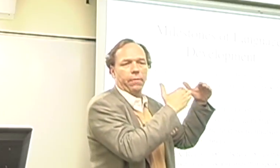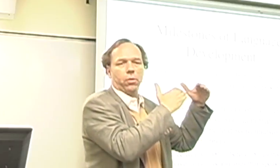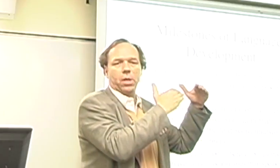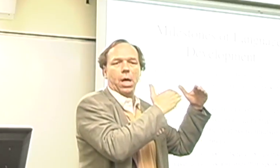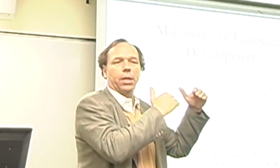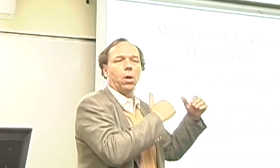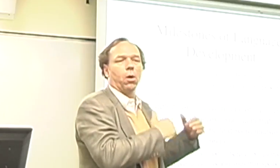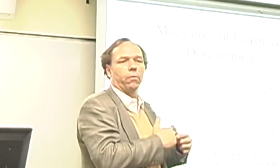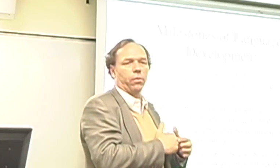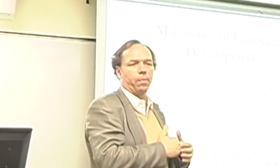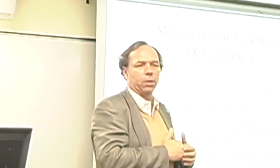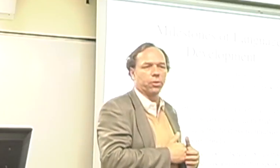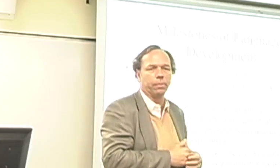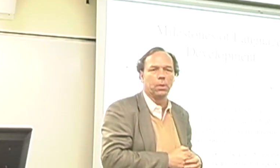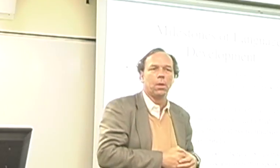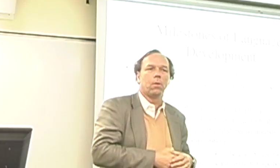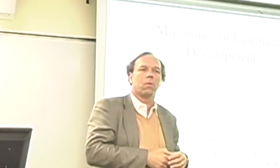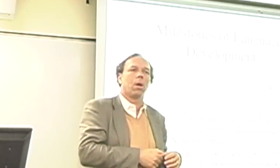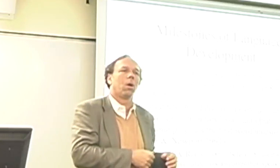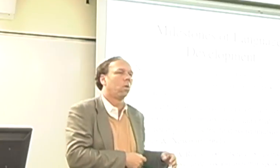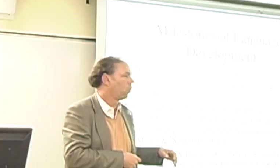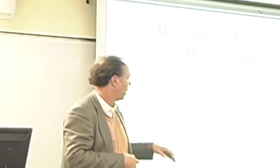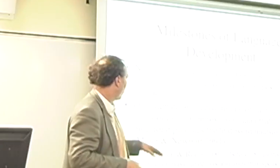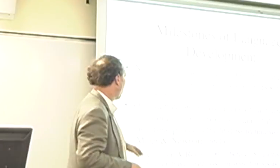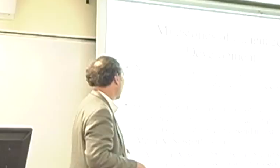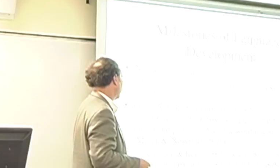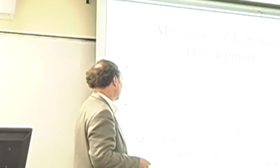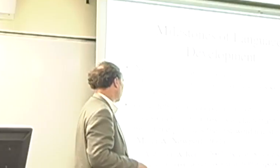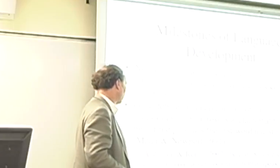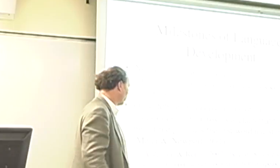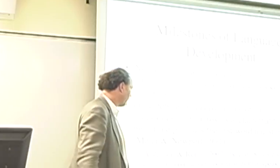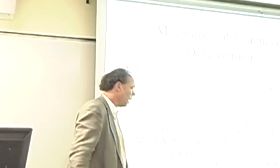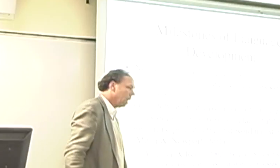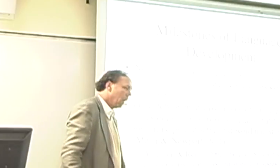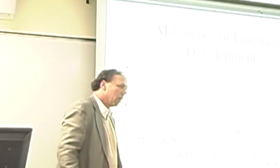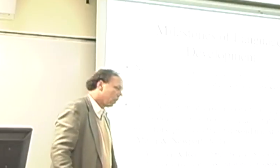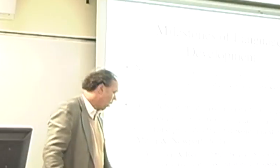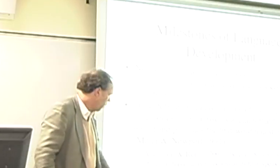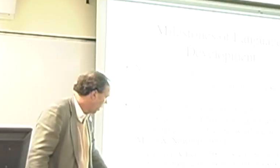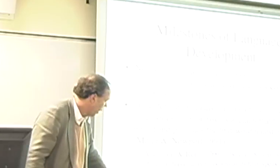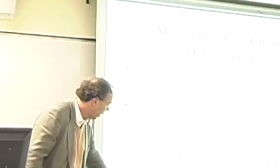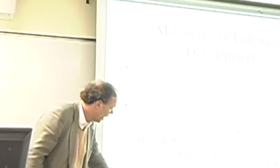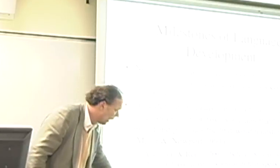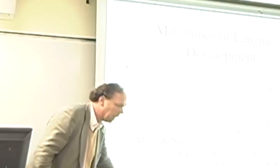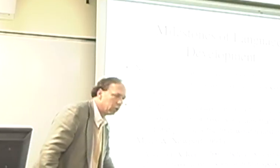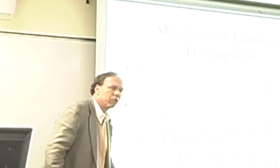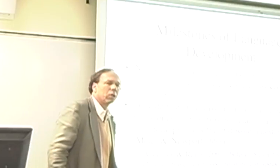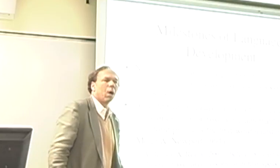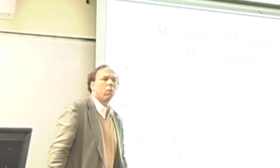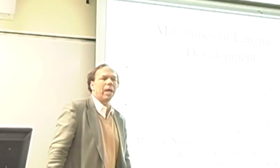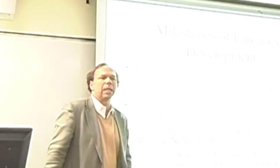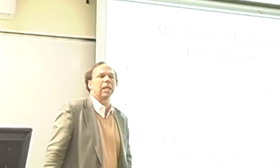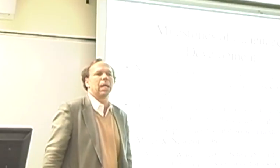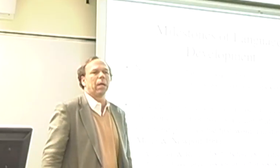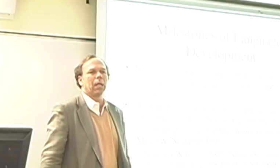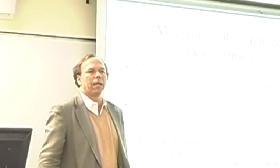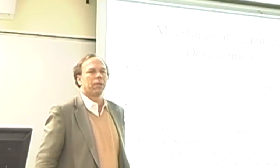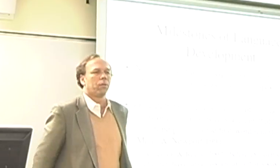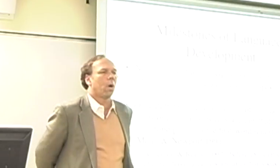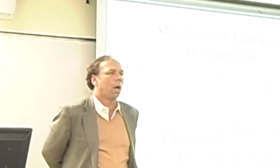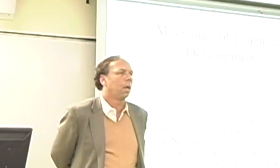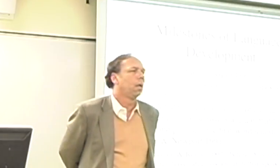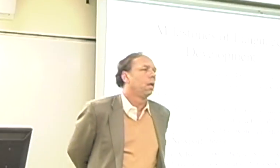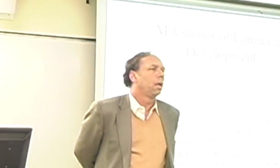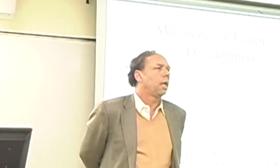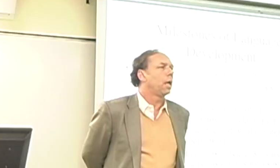may favor sign over speech. So, a surprising conclusion. So, the conclusion already that I'd like